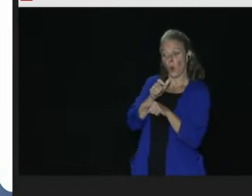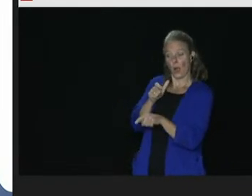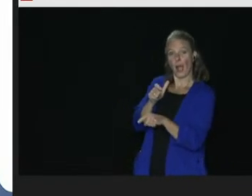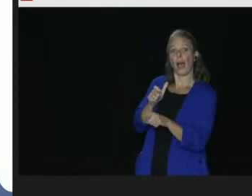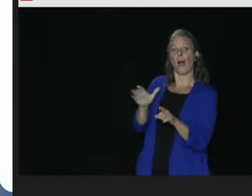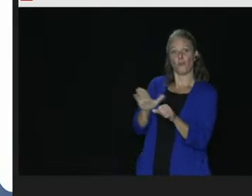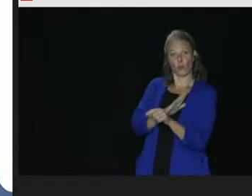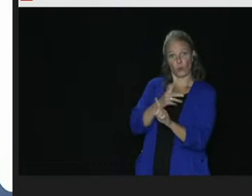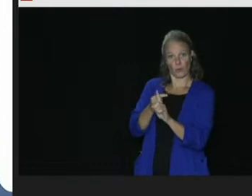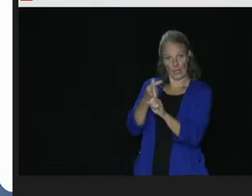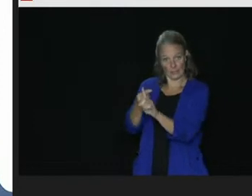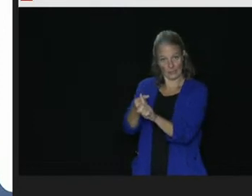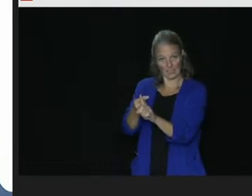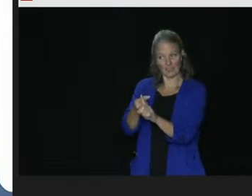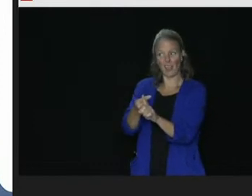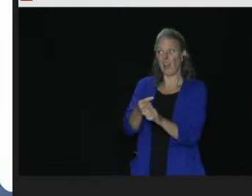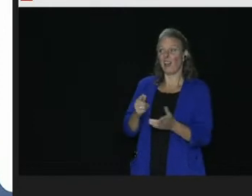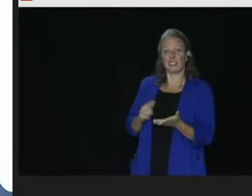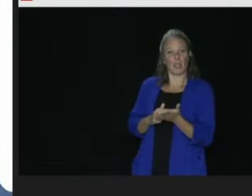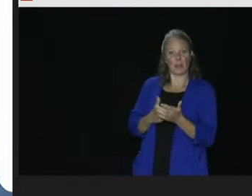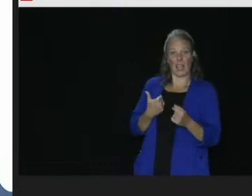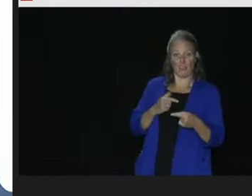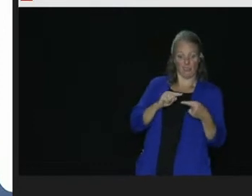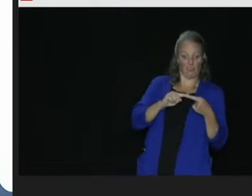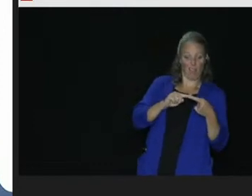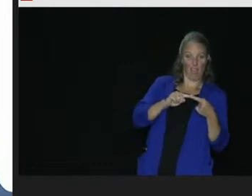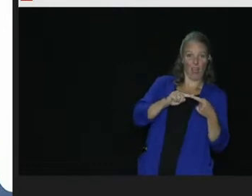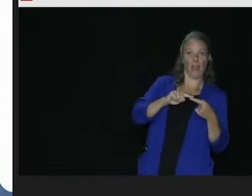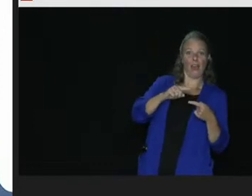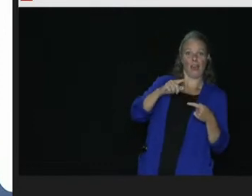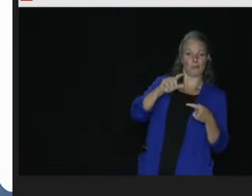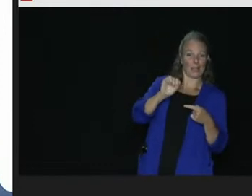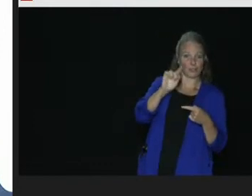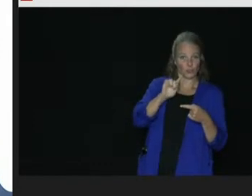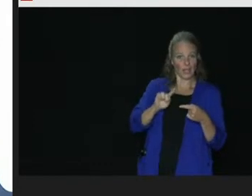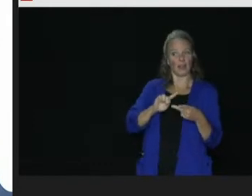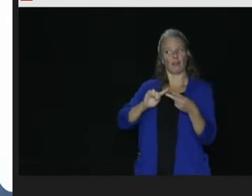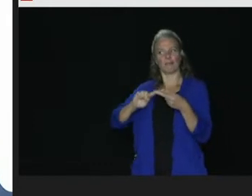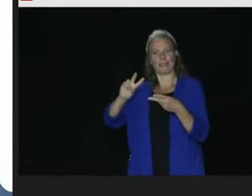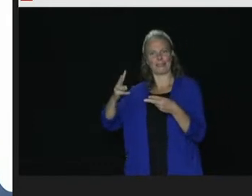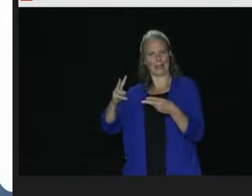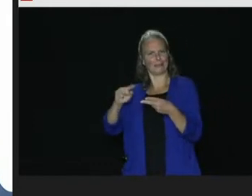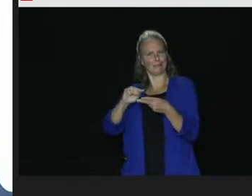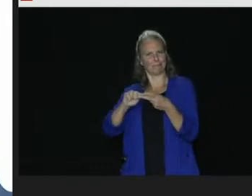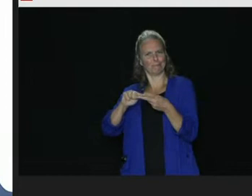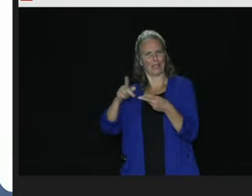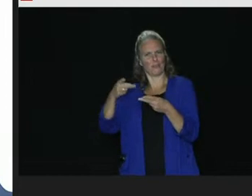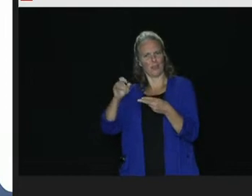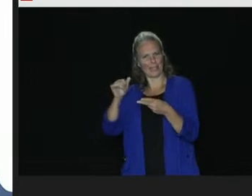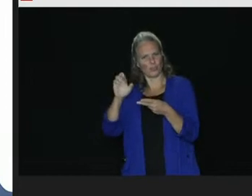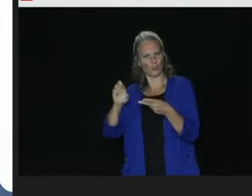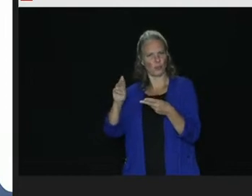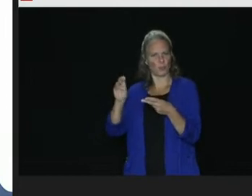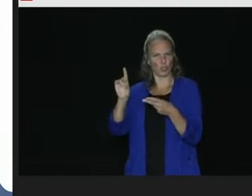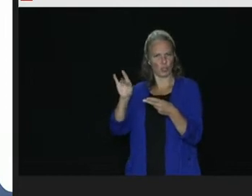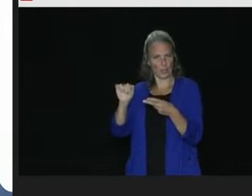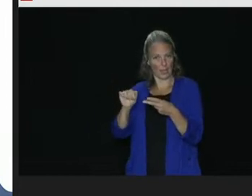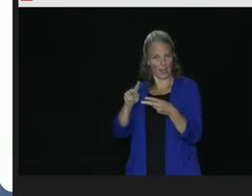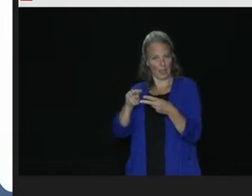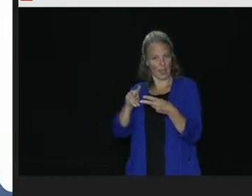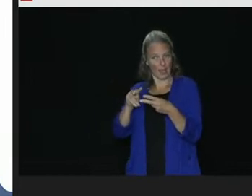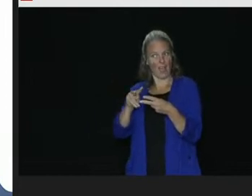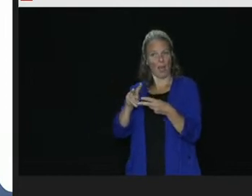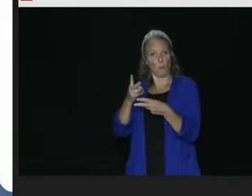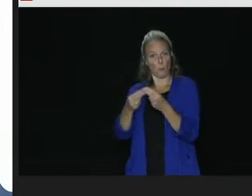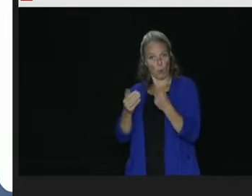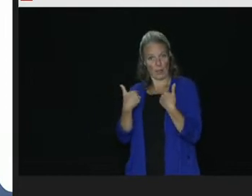will be allowed into other countries, especially when we consider a great number of Canadians got the AstraZeneca vaccine, and that still isn't approved